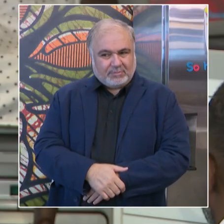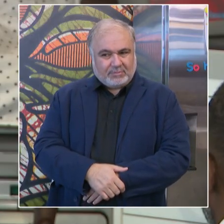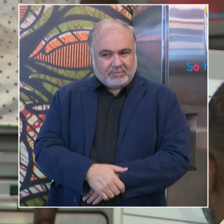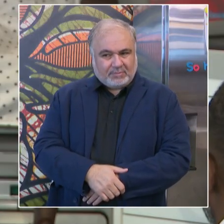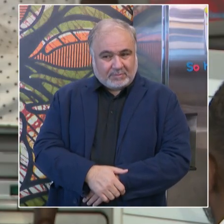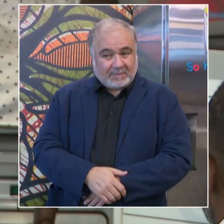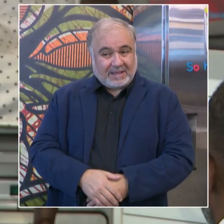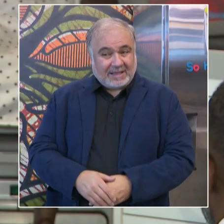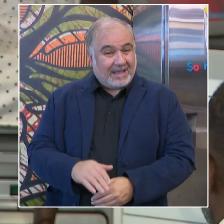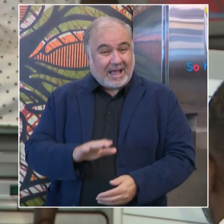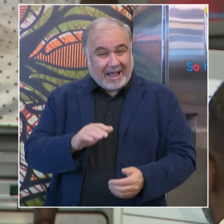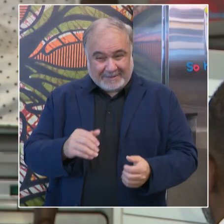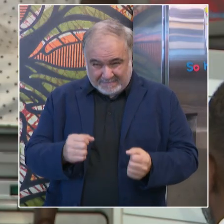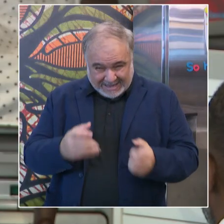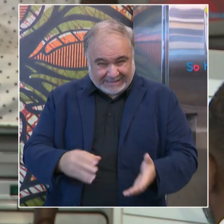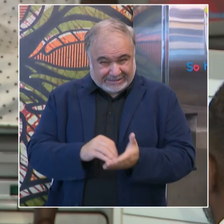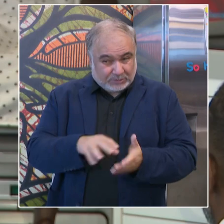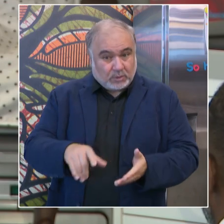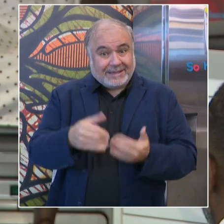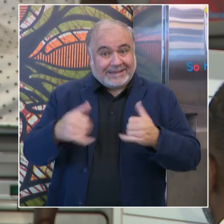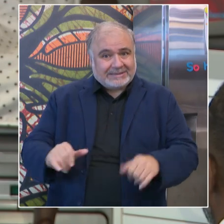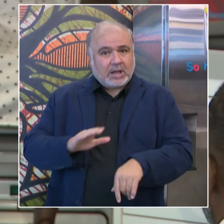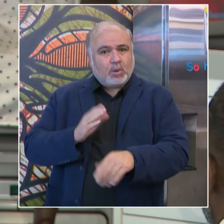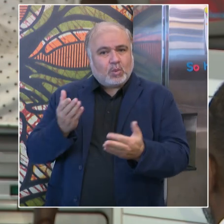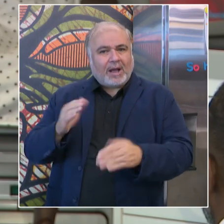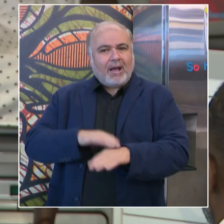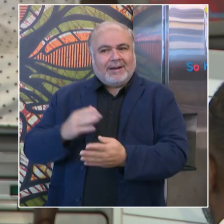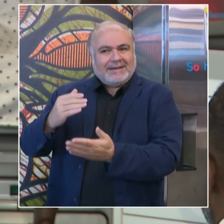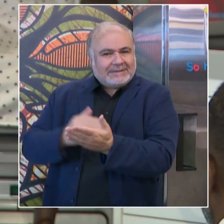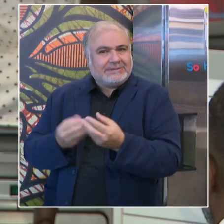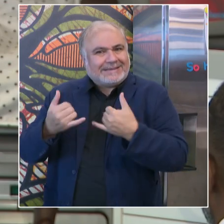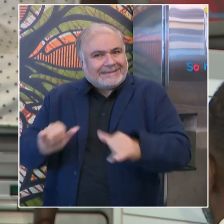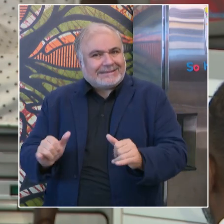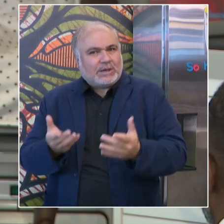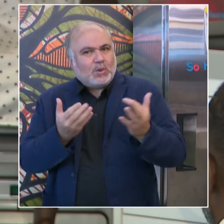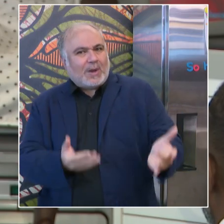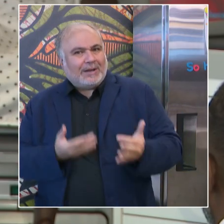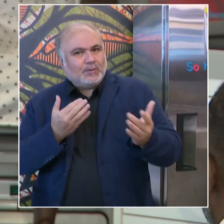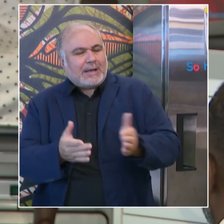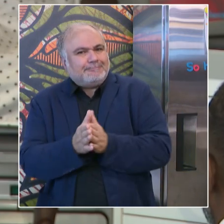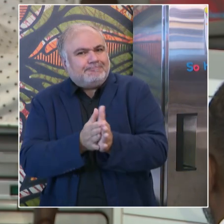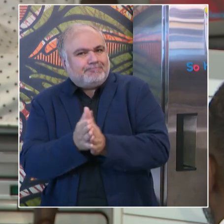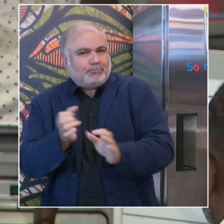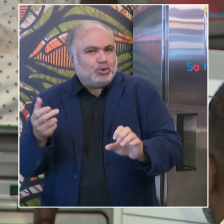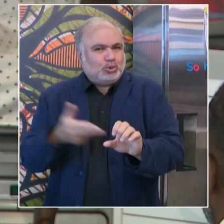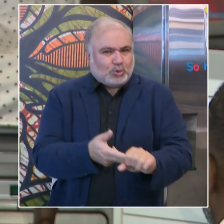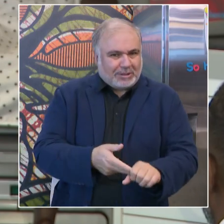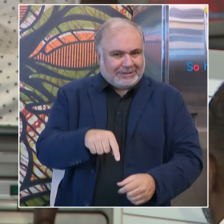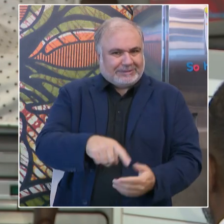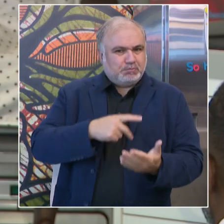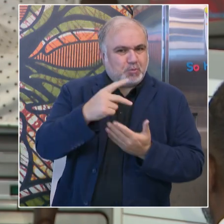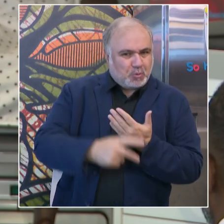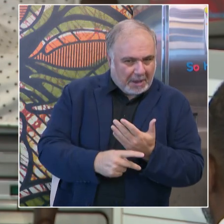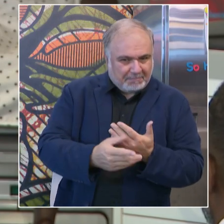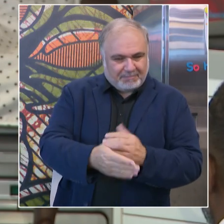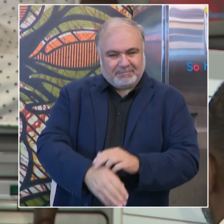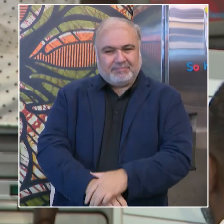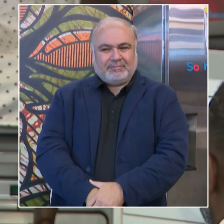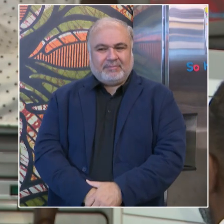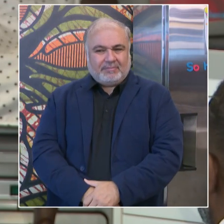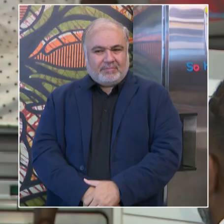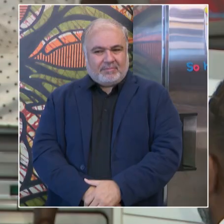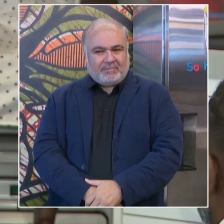this program. That tells us what our young people already know. These opportunities are